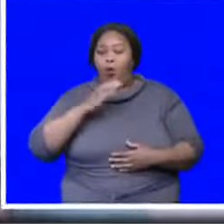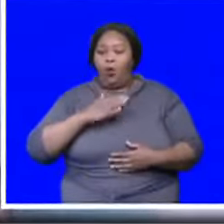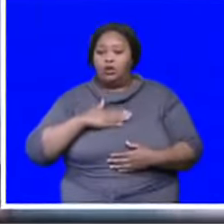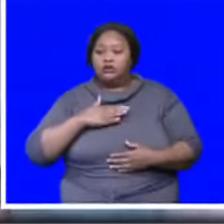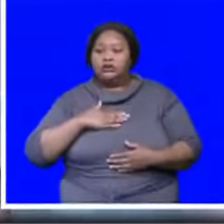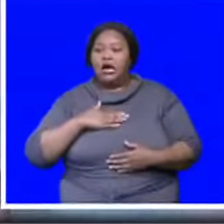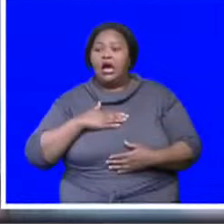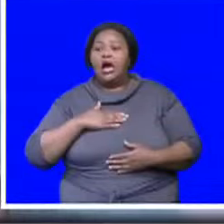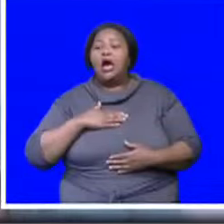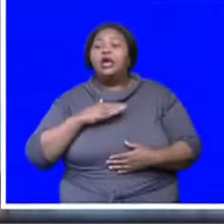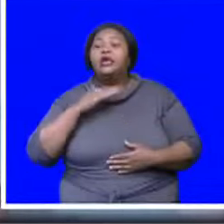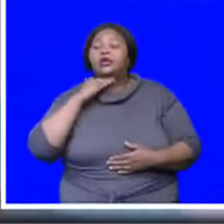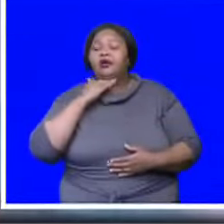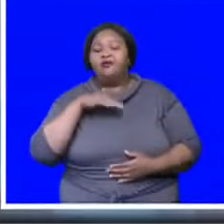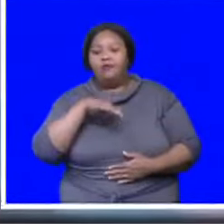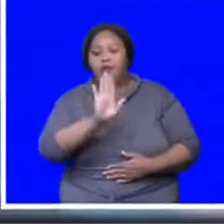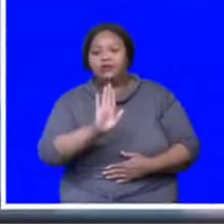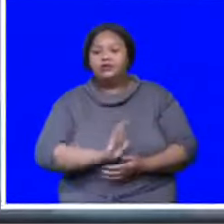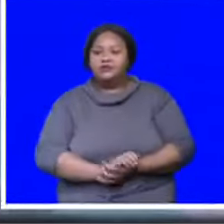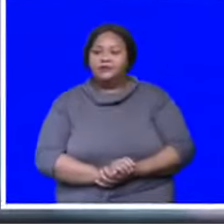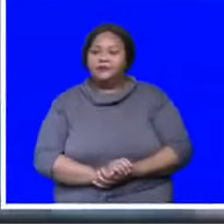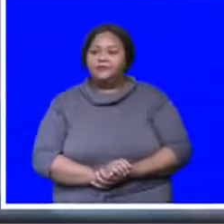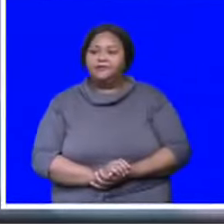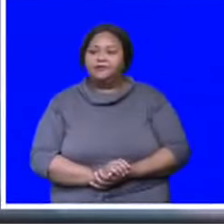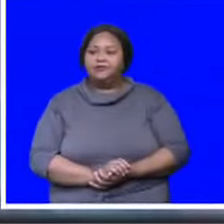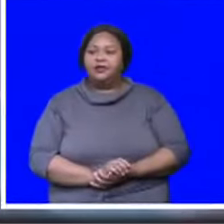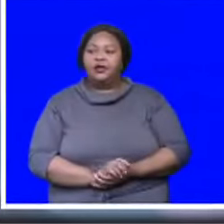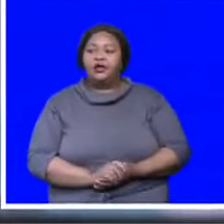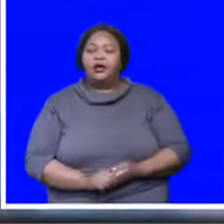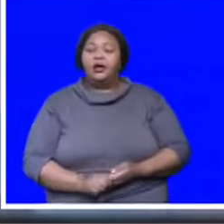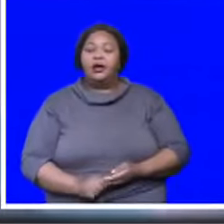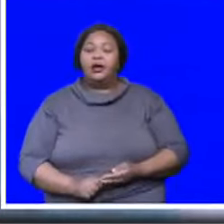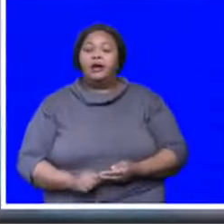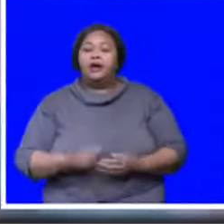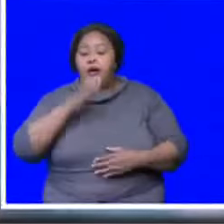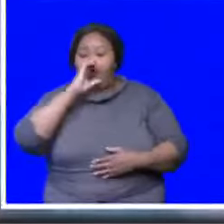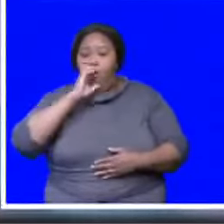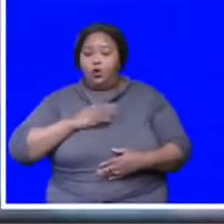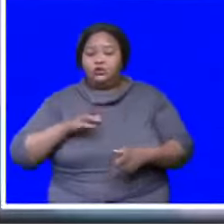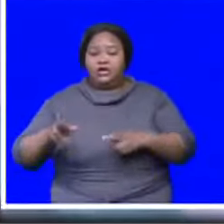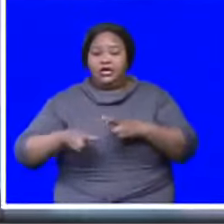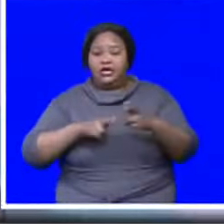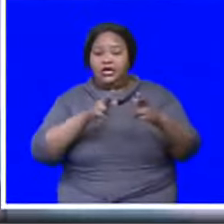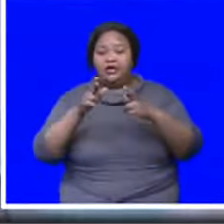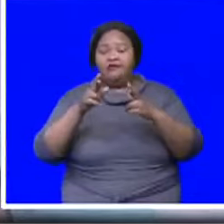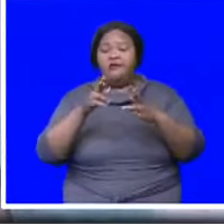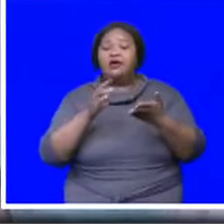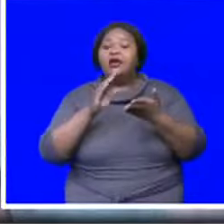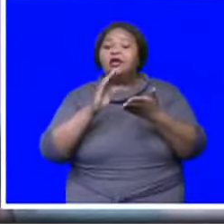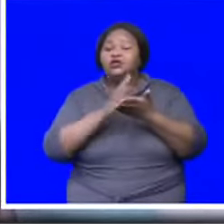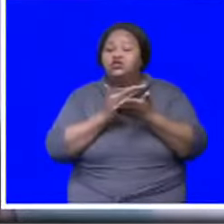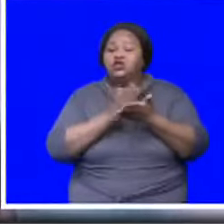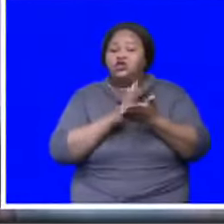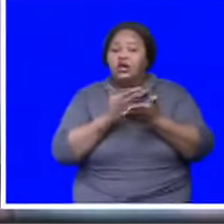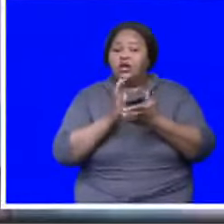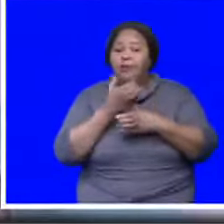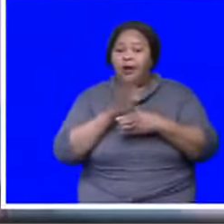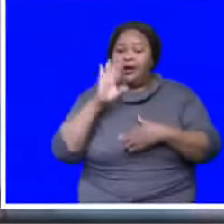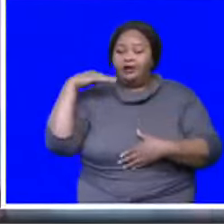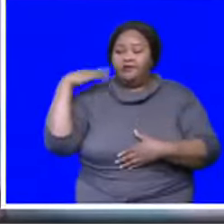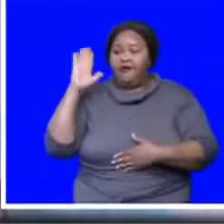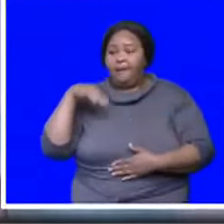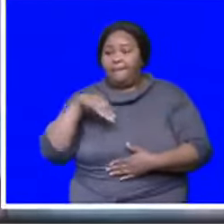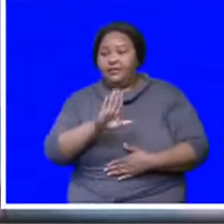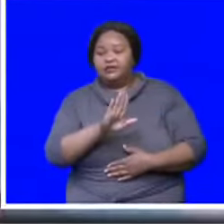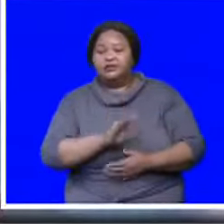ukuthi phela lamanti siyahlephulelana nabo makhelwane kugatseke ukuthi asibe sesiwasebenzisa onke